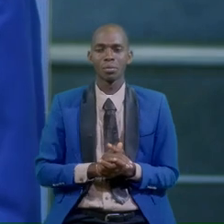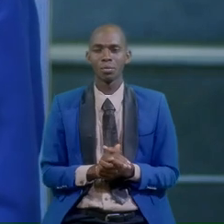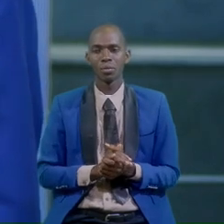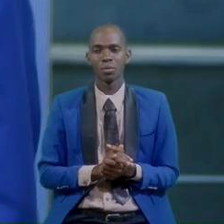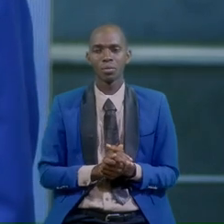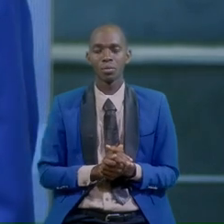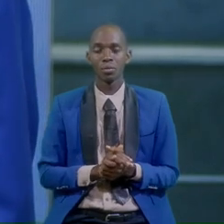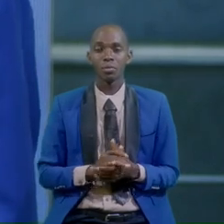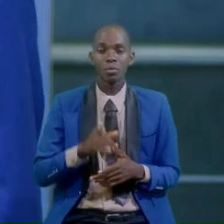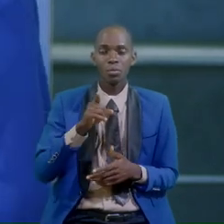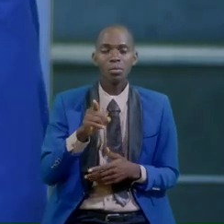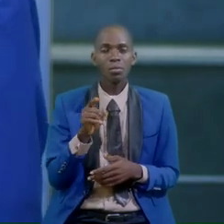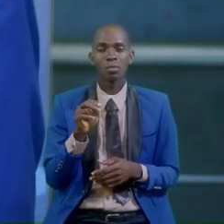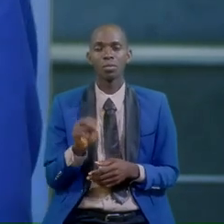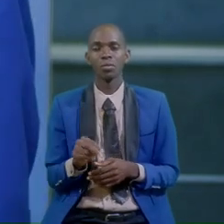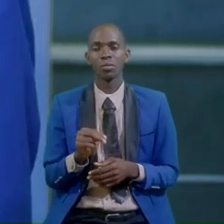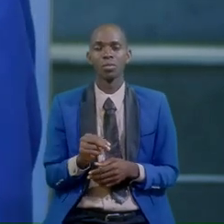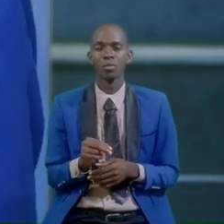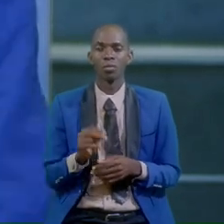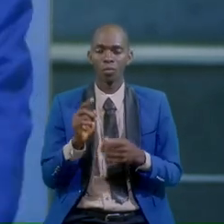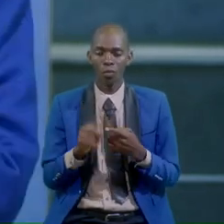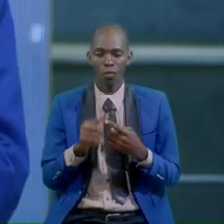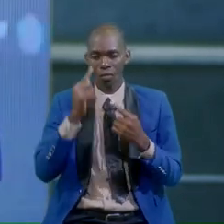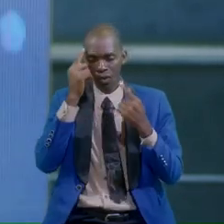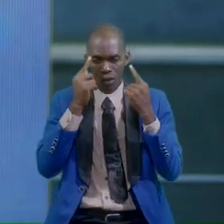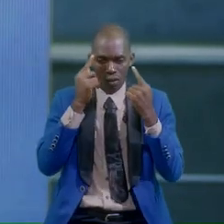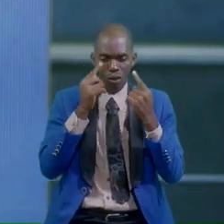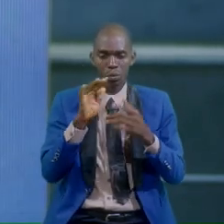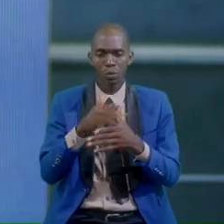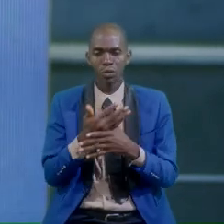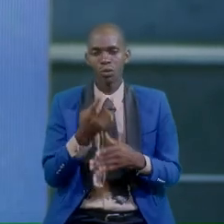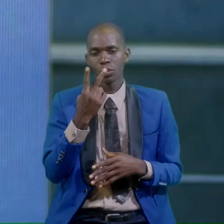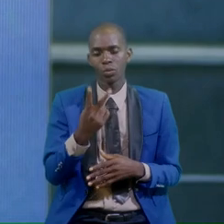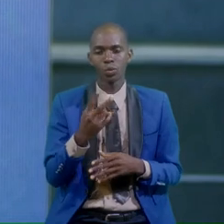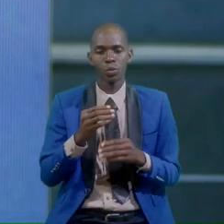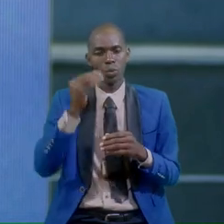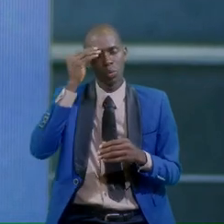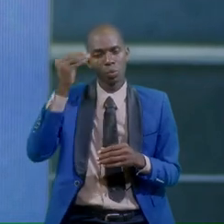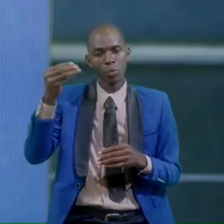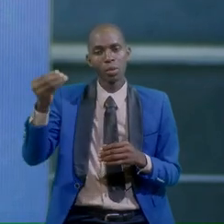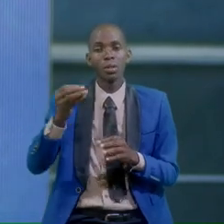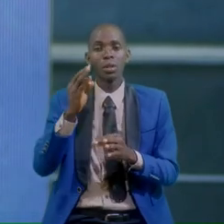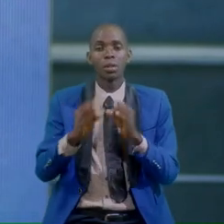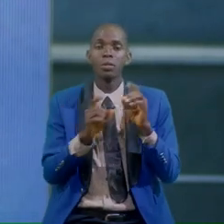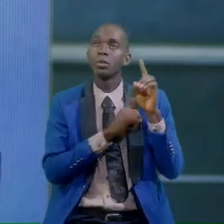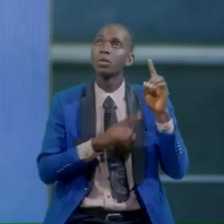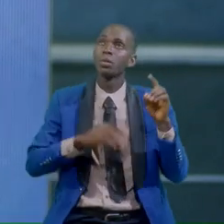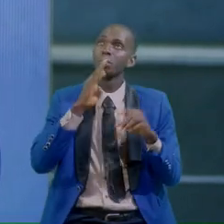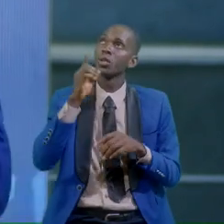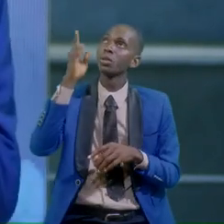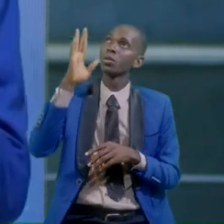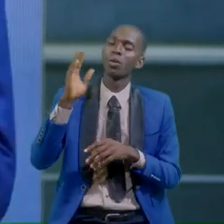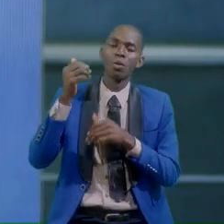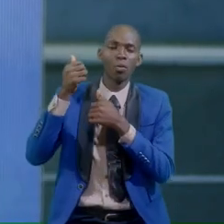halt ye between two opinions? If the Lord be God, follow him.